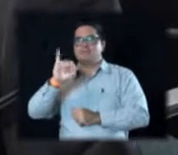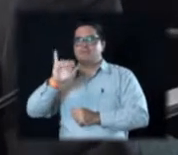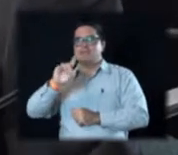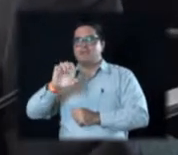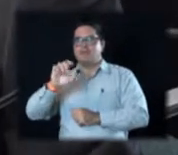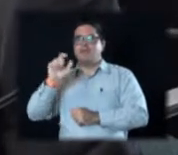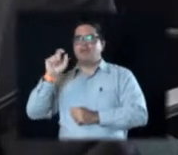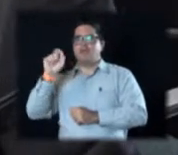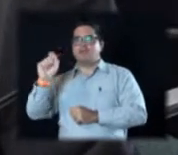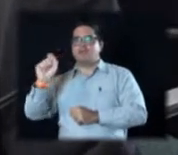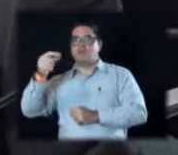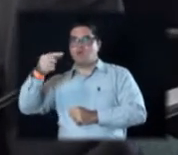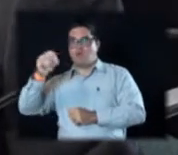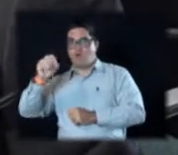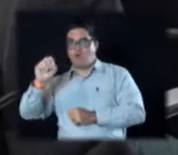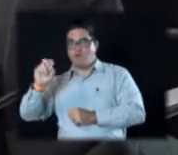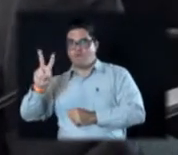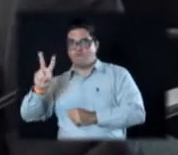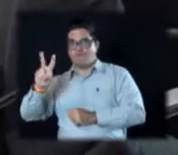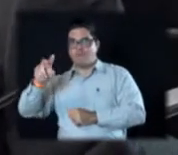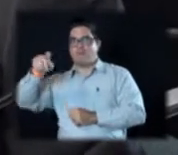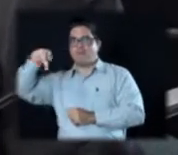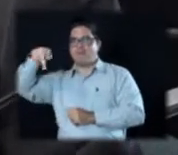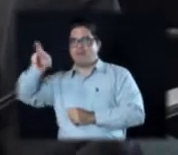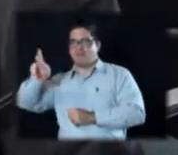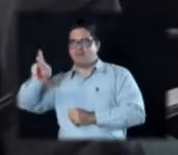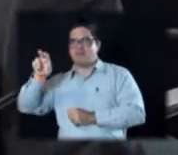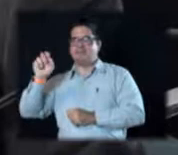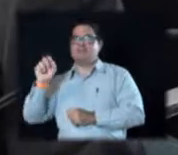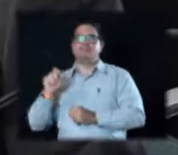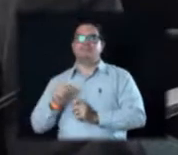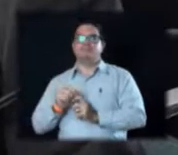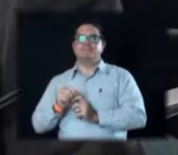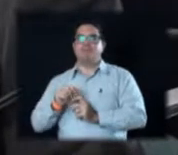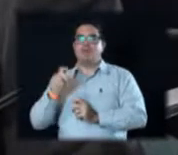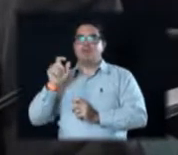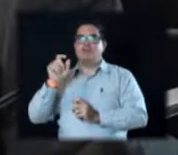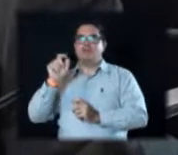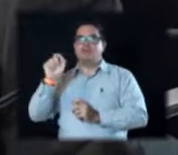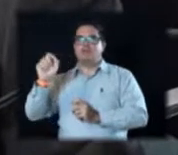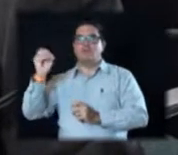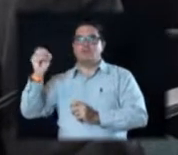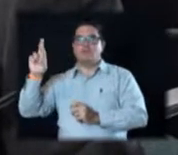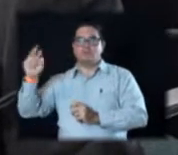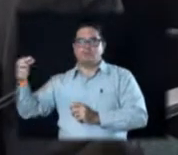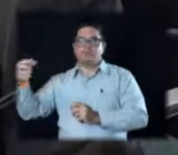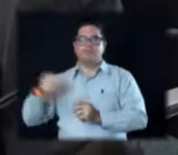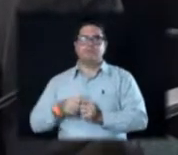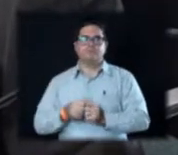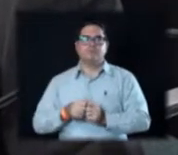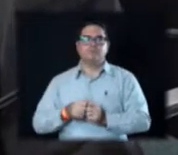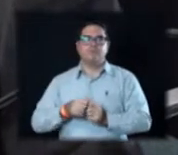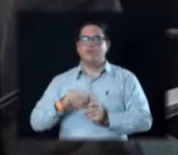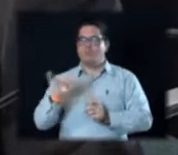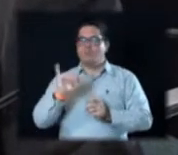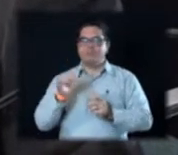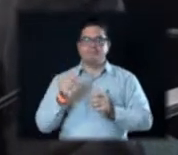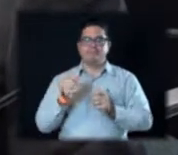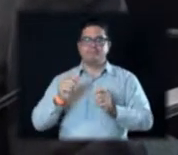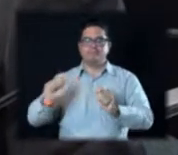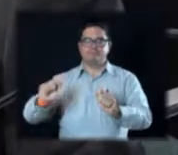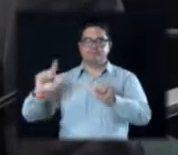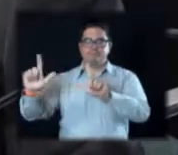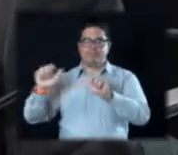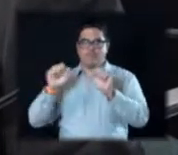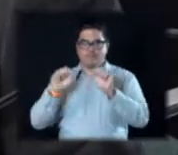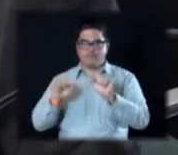www.oversightboard.pr.gov. I am pleased to say, as is customary, that the audio of this meeting via the webcast is available in English and in